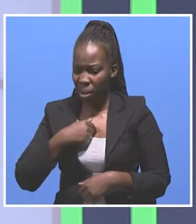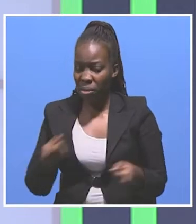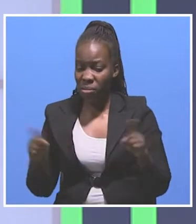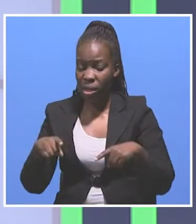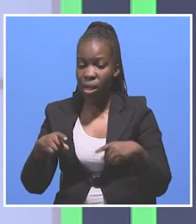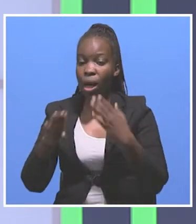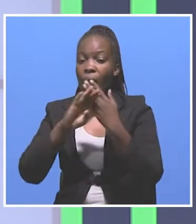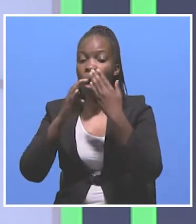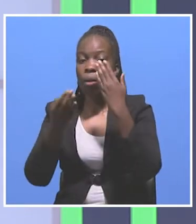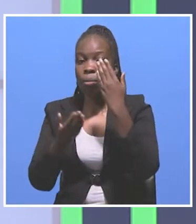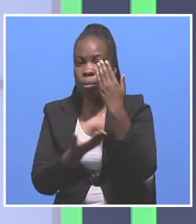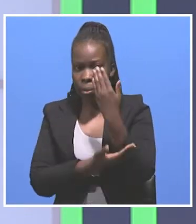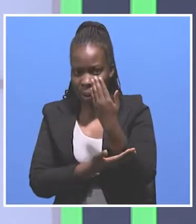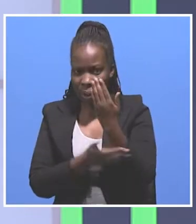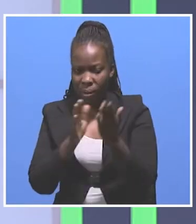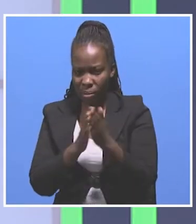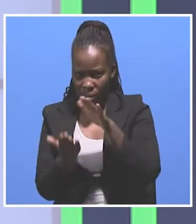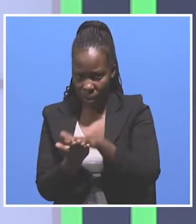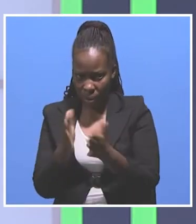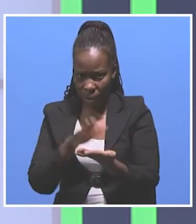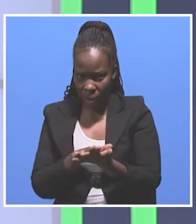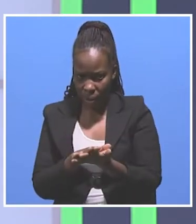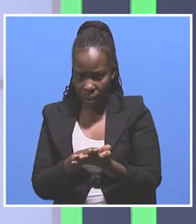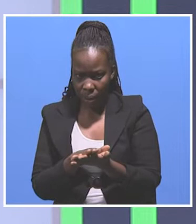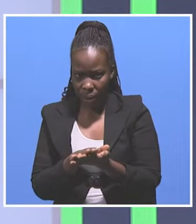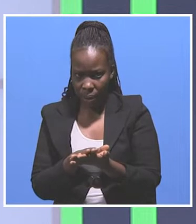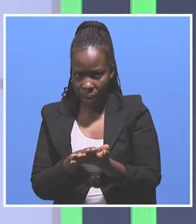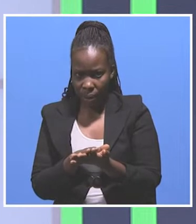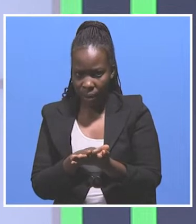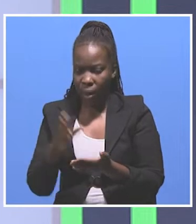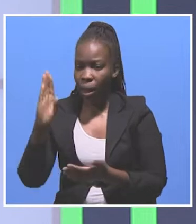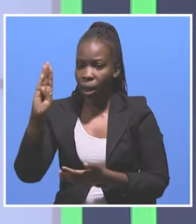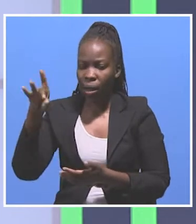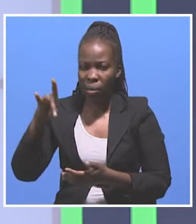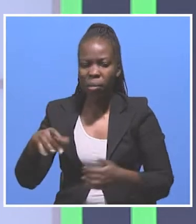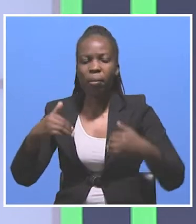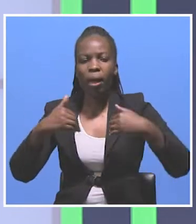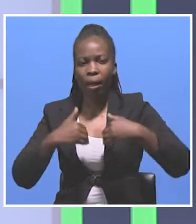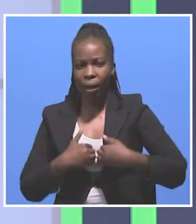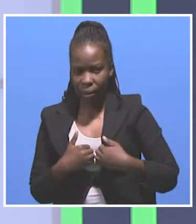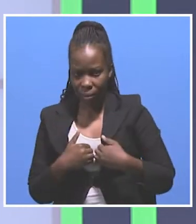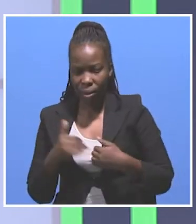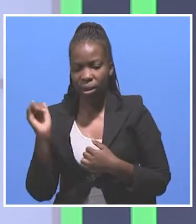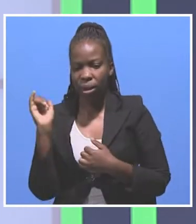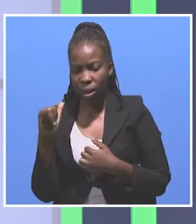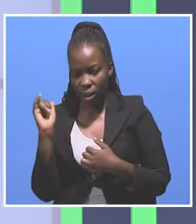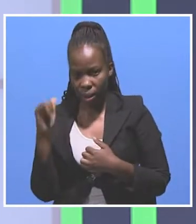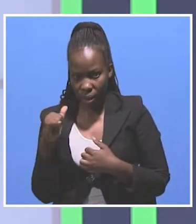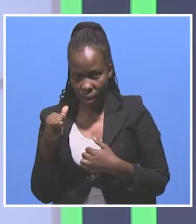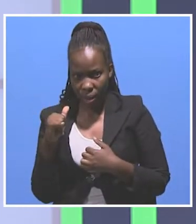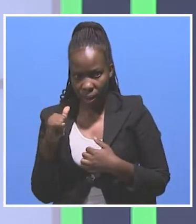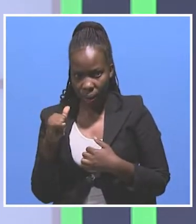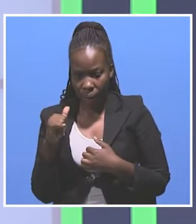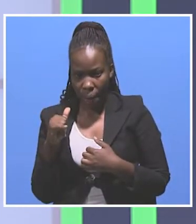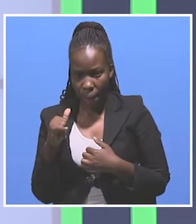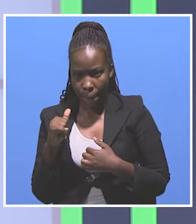pregnant, that particular condition comes back. Yes, yes. So this time,